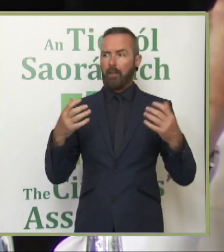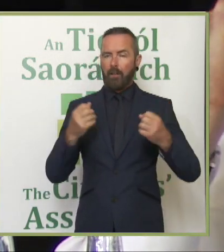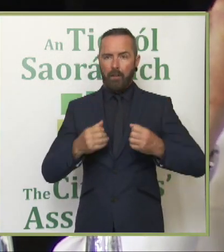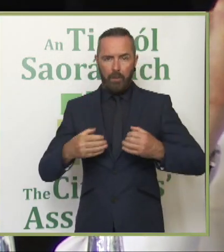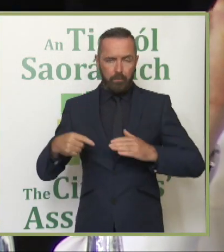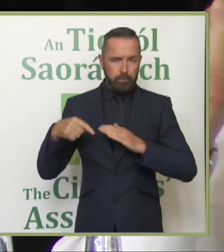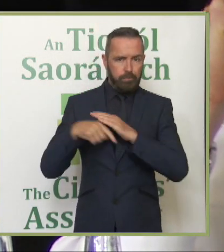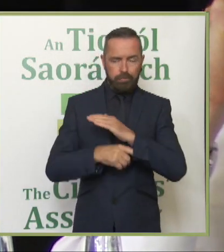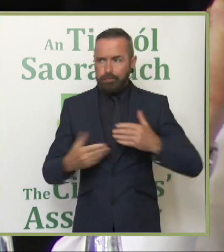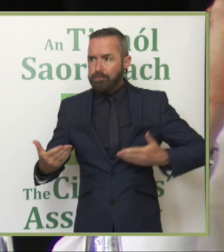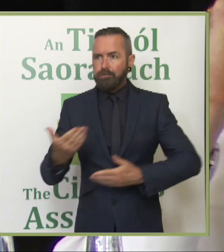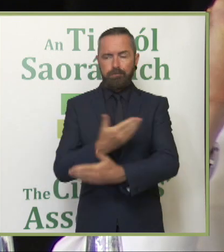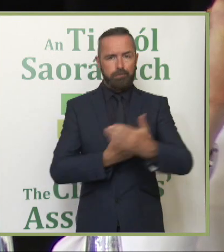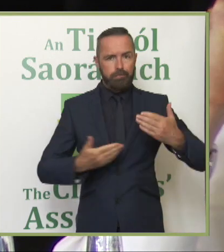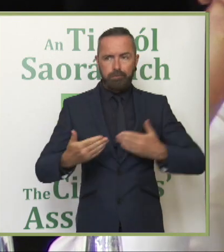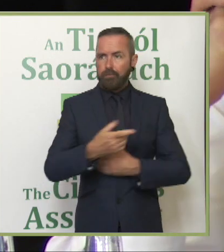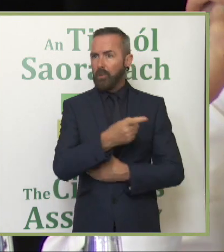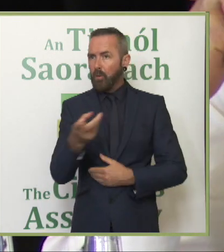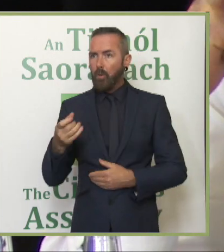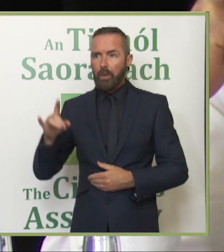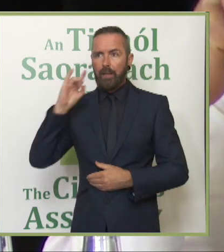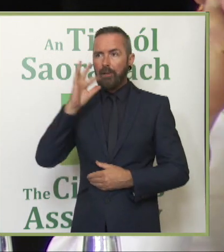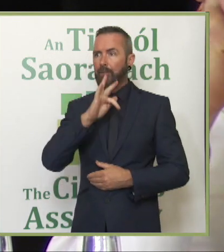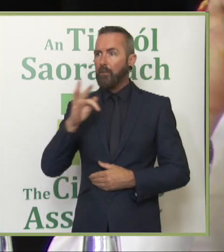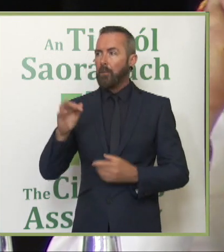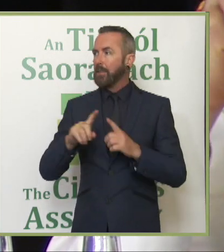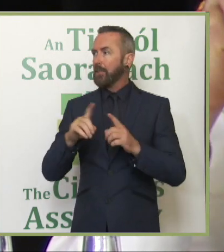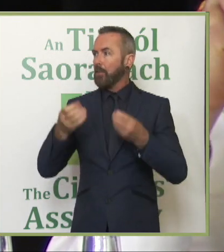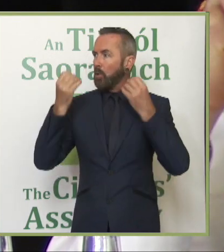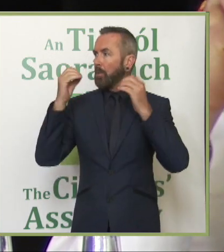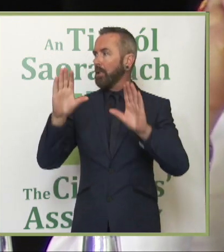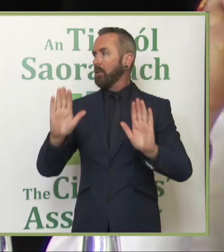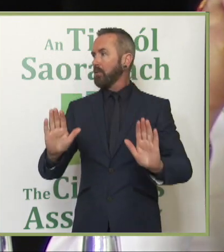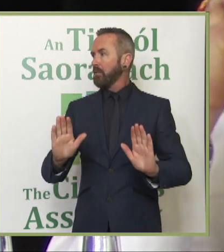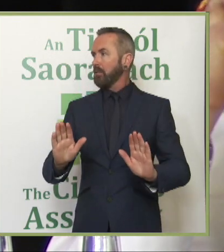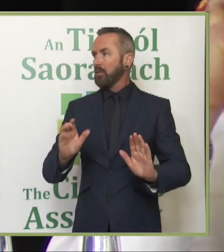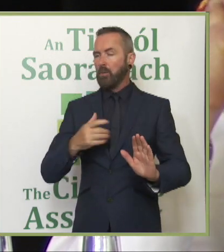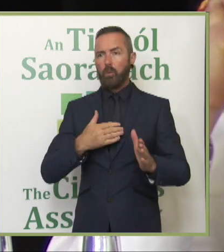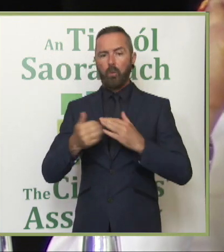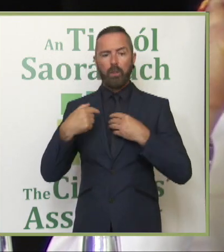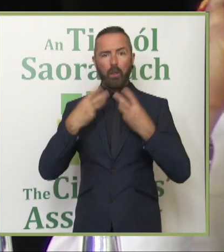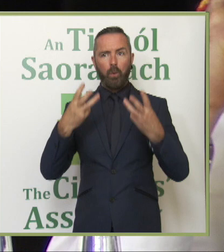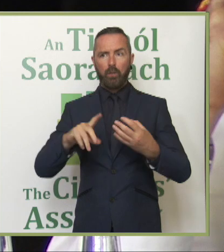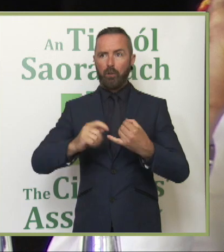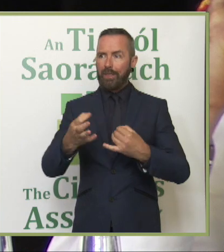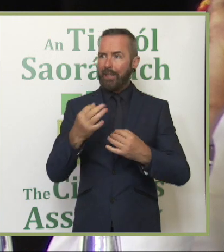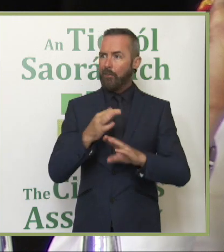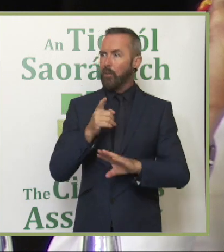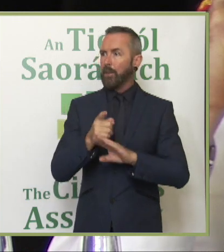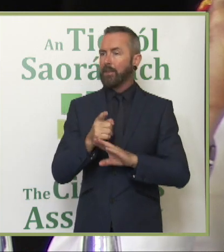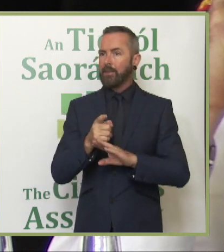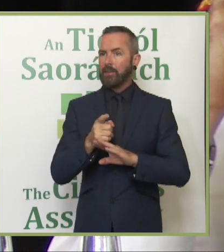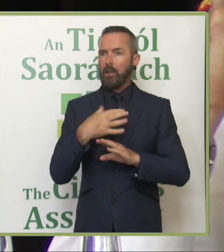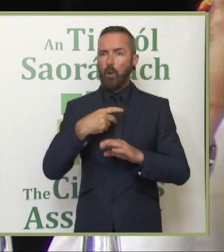you're going to undertake, the amount of voices you're going to hear from and different opinions, what I'd hope to get out of this is